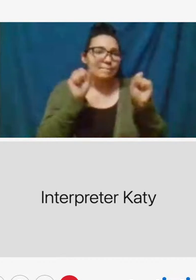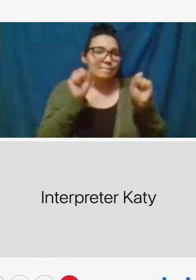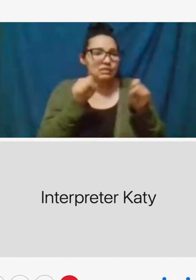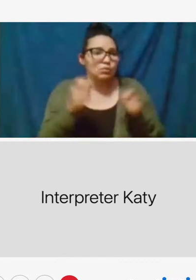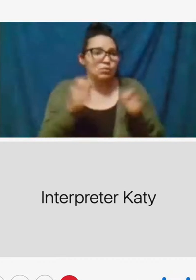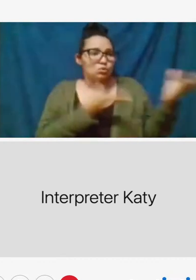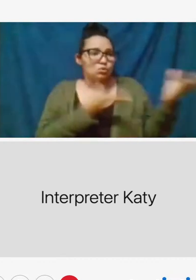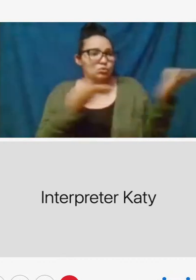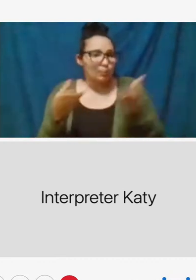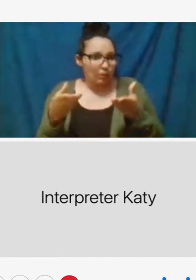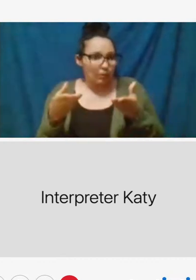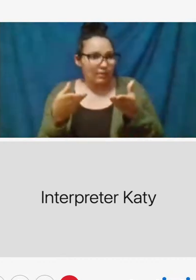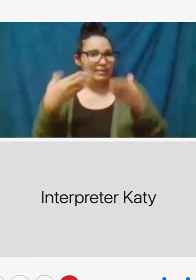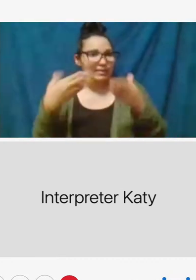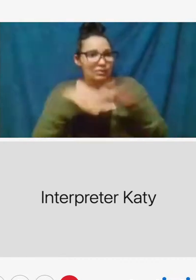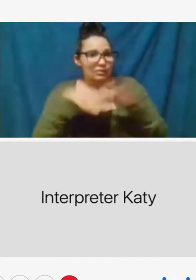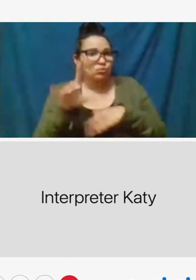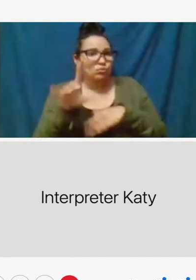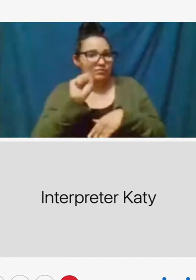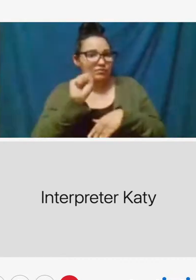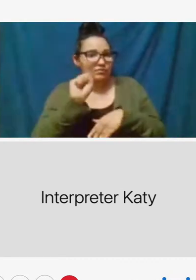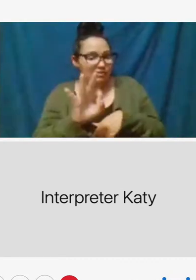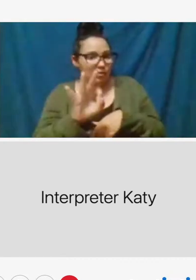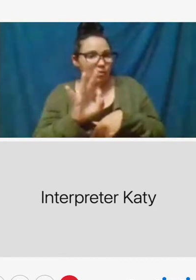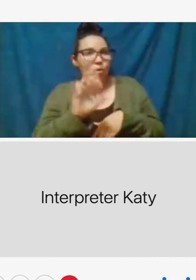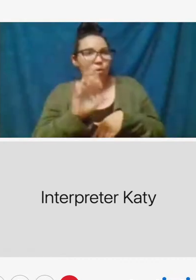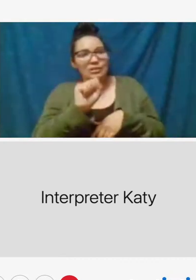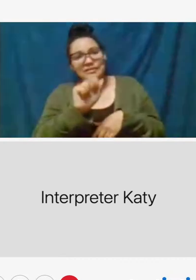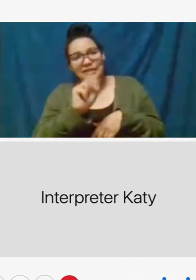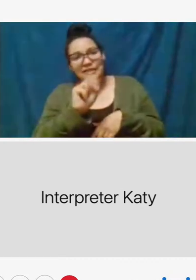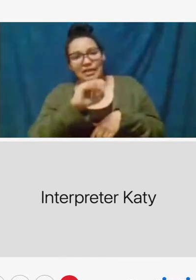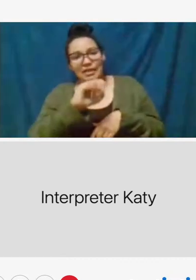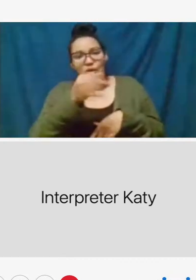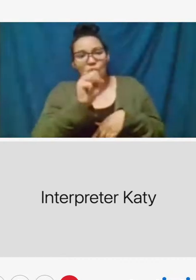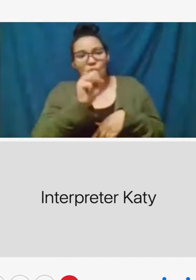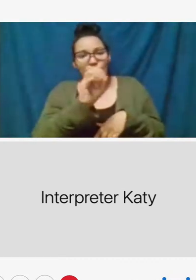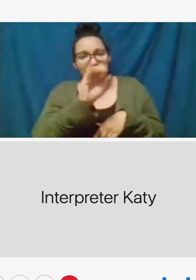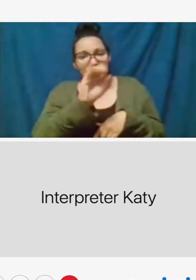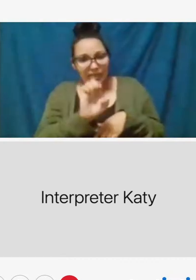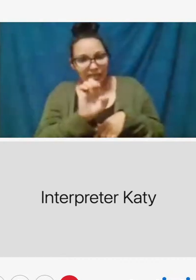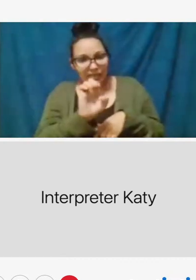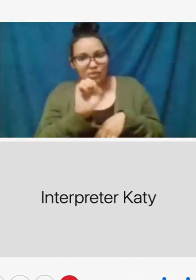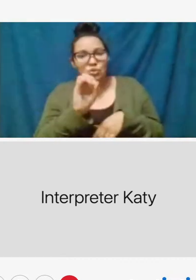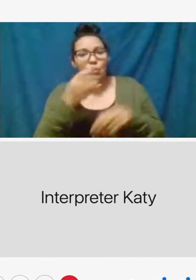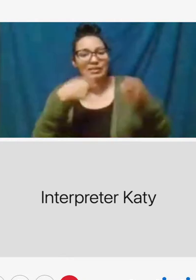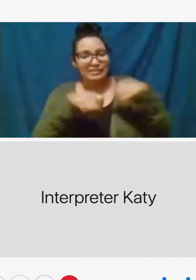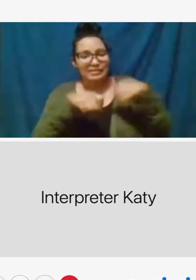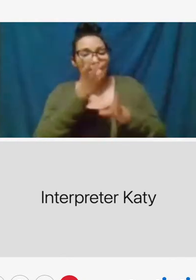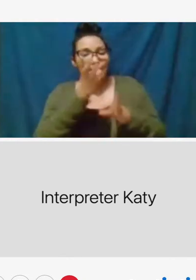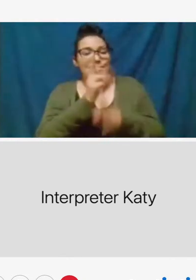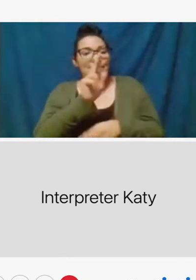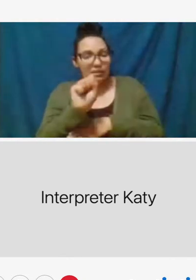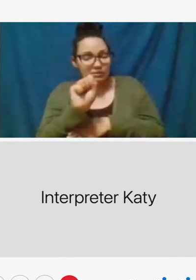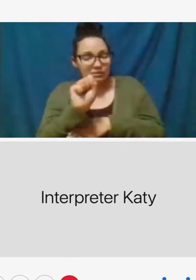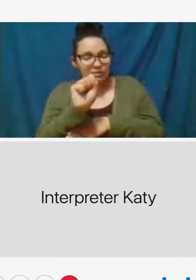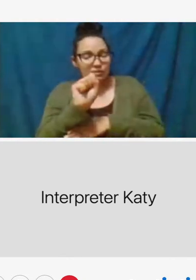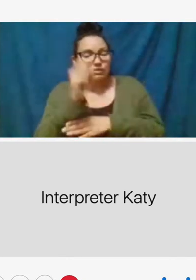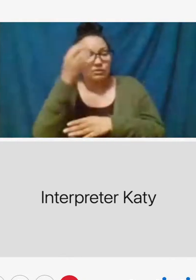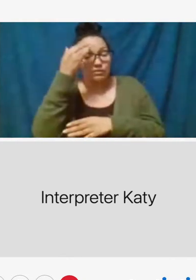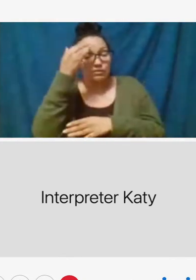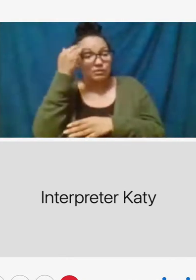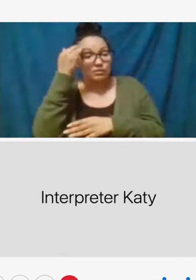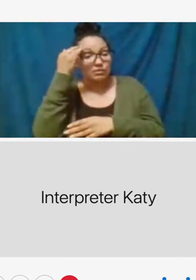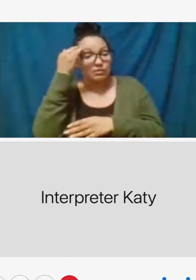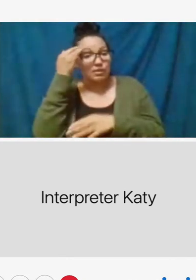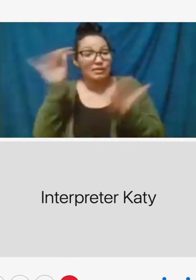in s San Jose so instead we took bus a bus and the same group of 30 adults and the